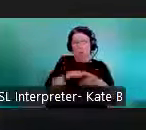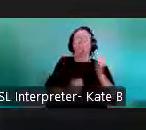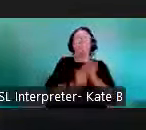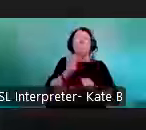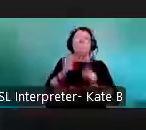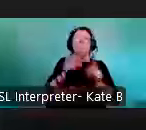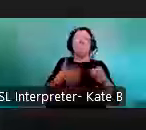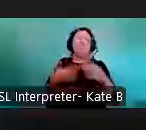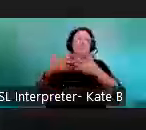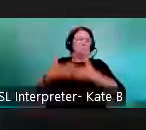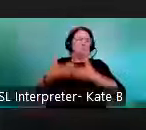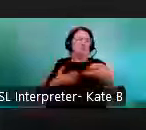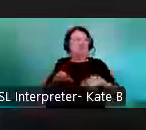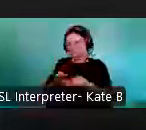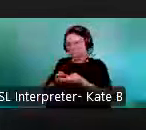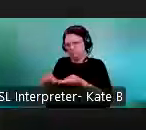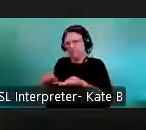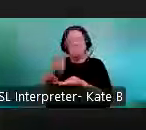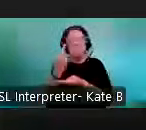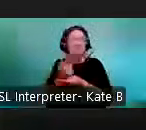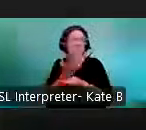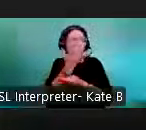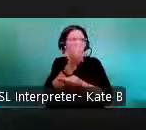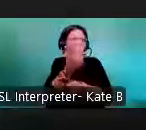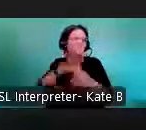use those machines for the early voting